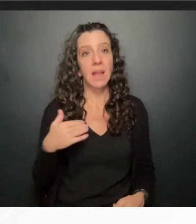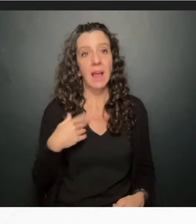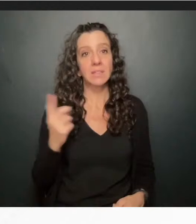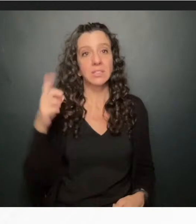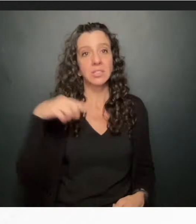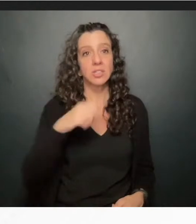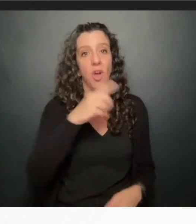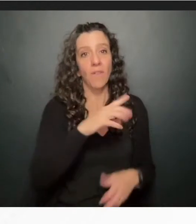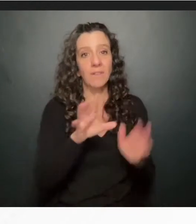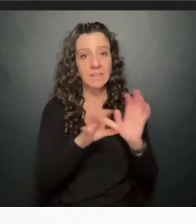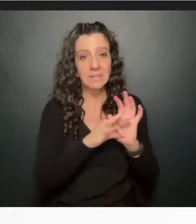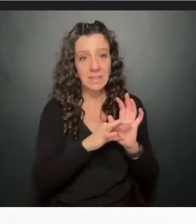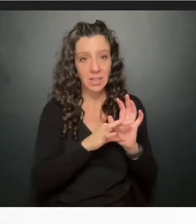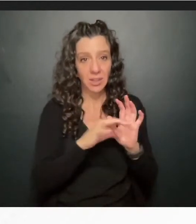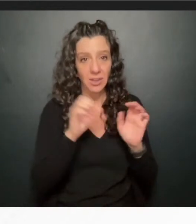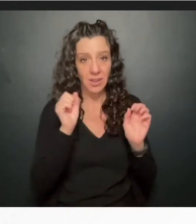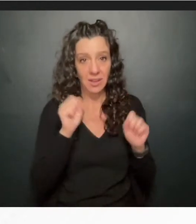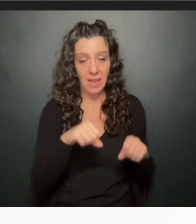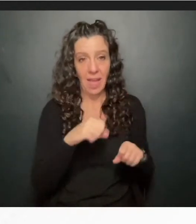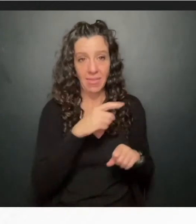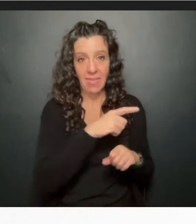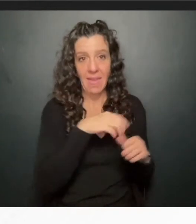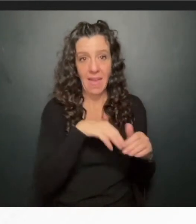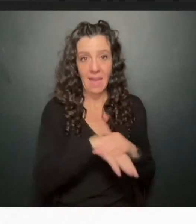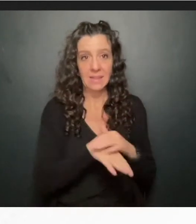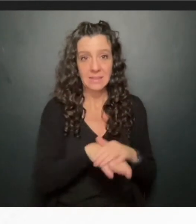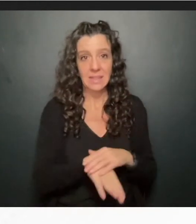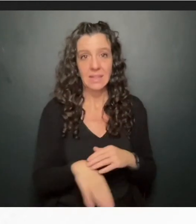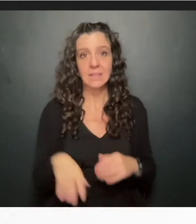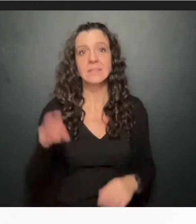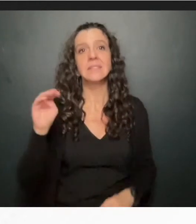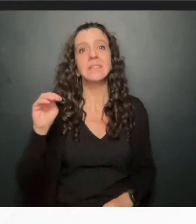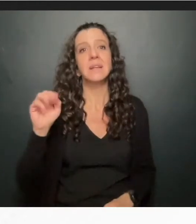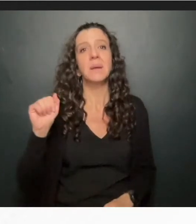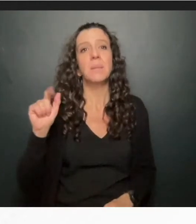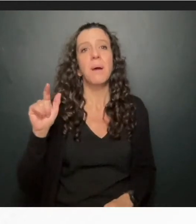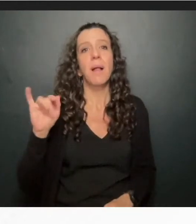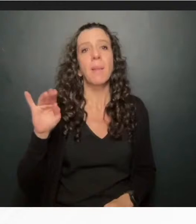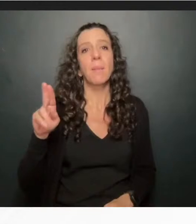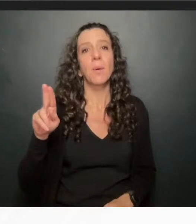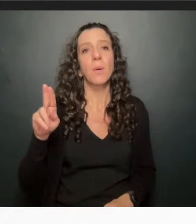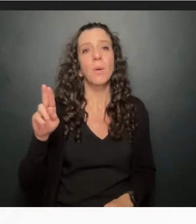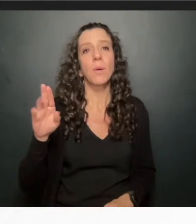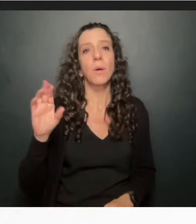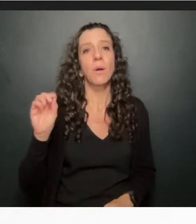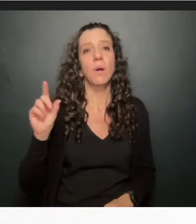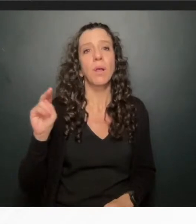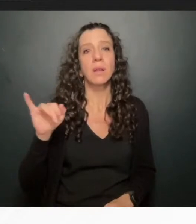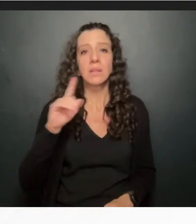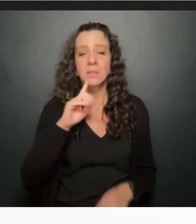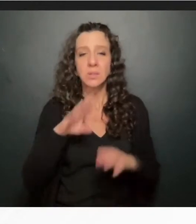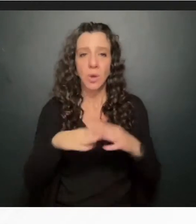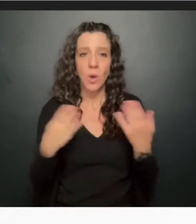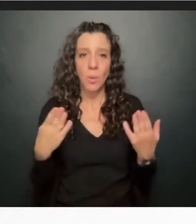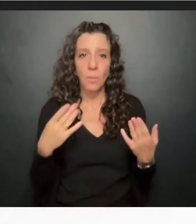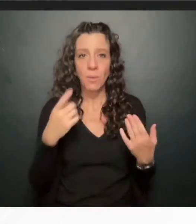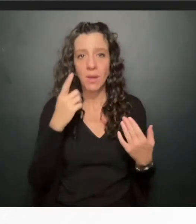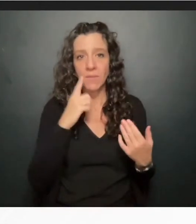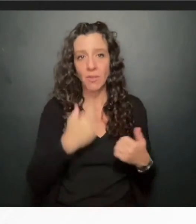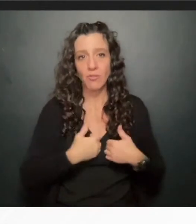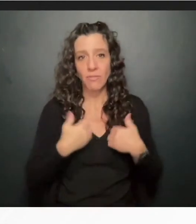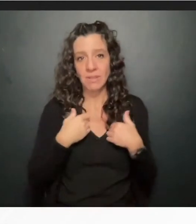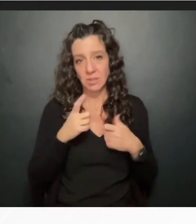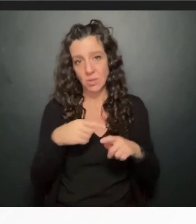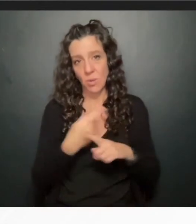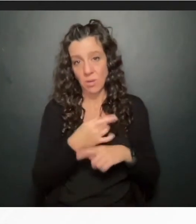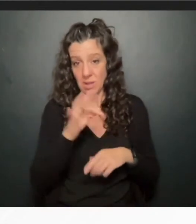can they have access? Malibu Colony is open to residents only, so if you show your ID, you